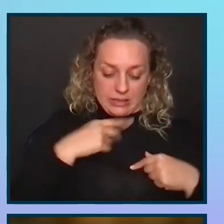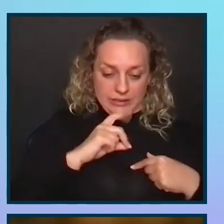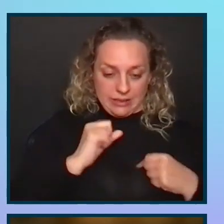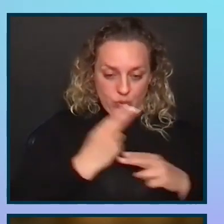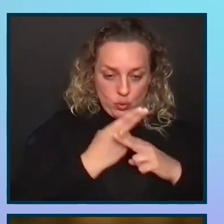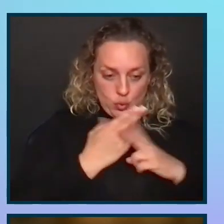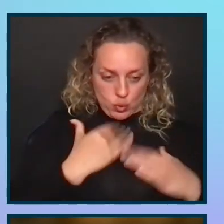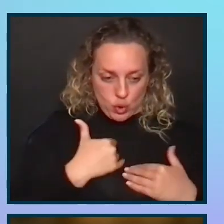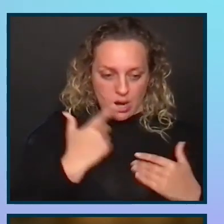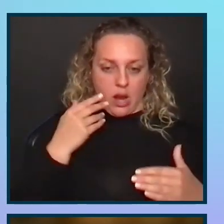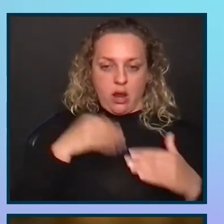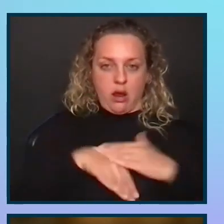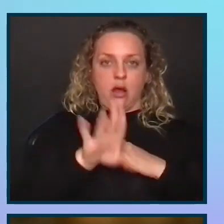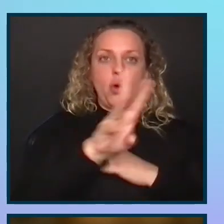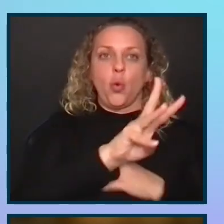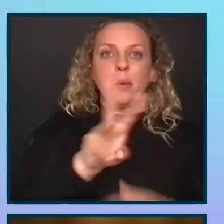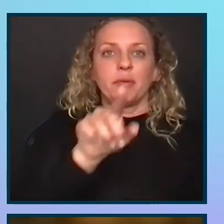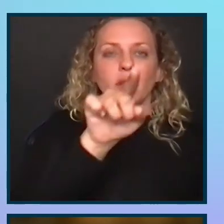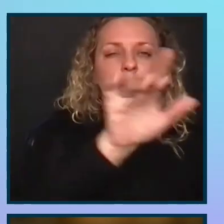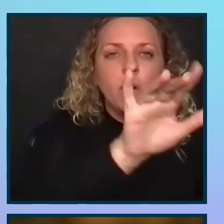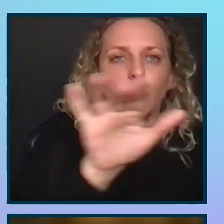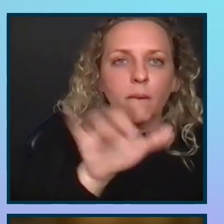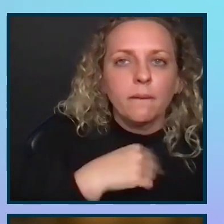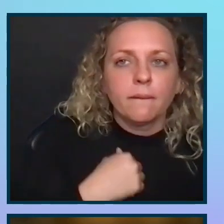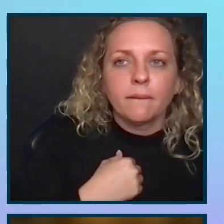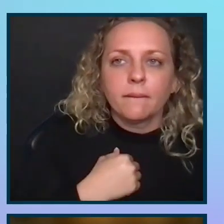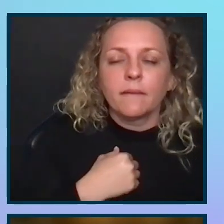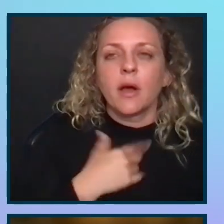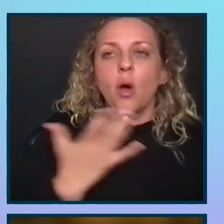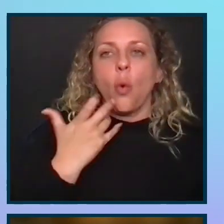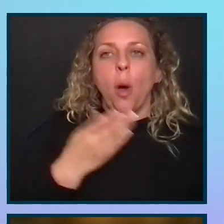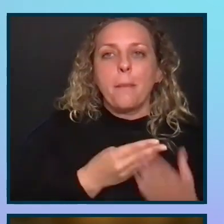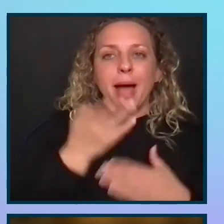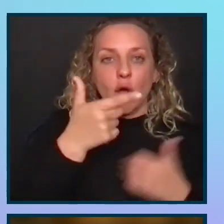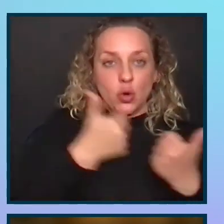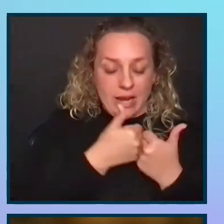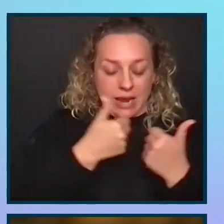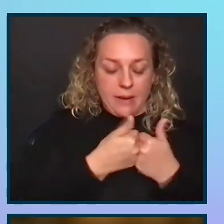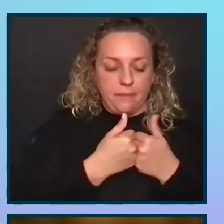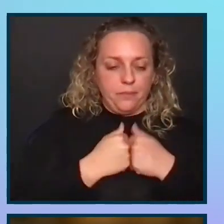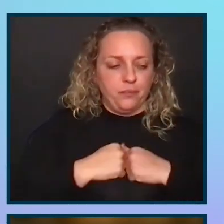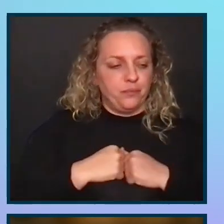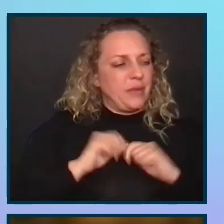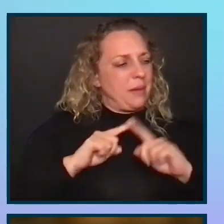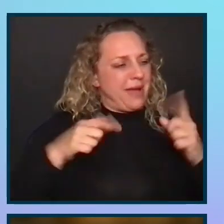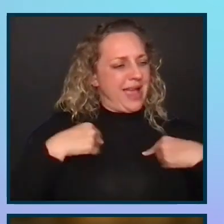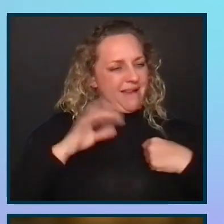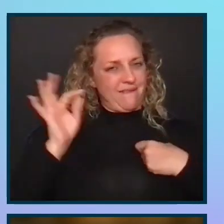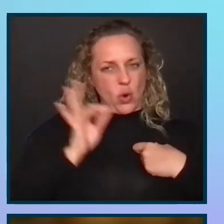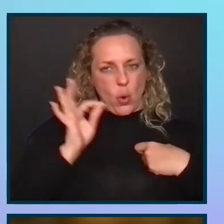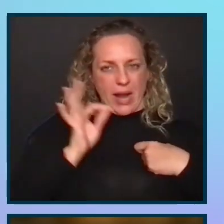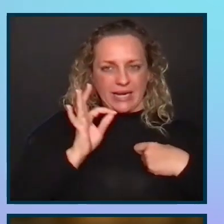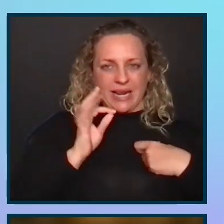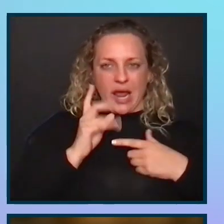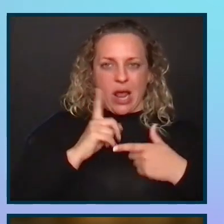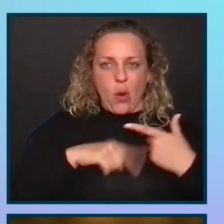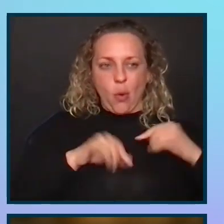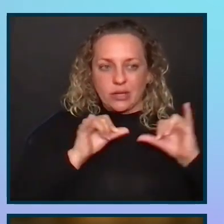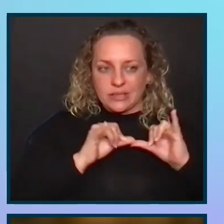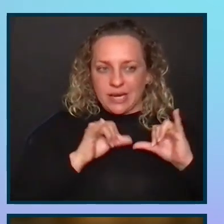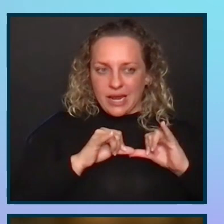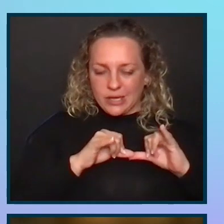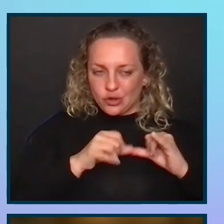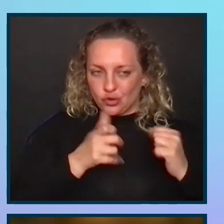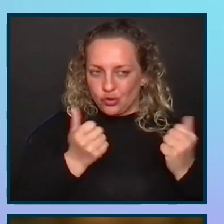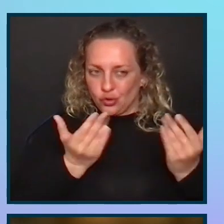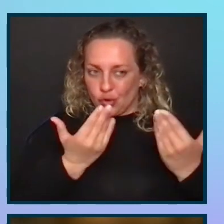I come to your website or if I want to buy your game, but I have no idea what standards you're meeting.